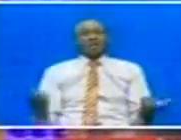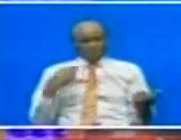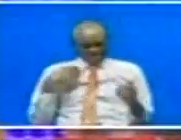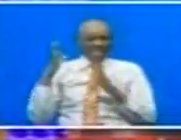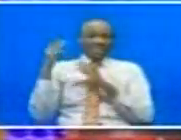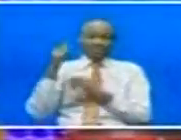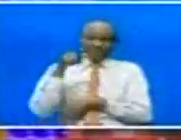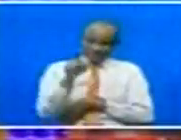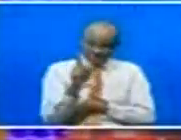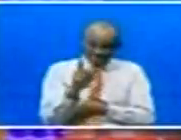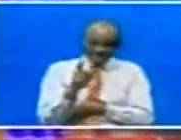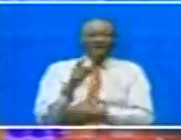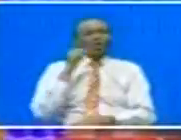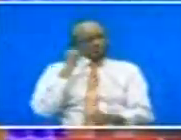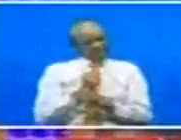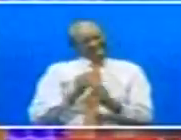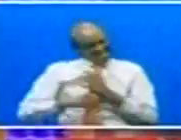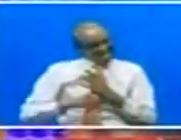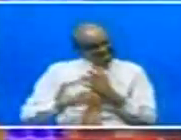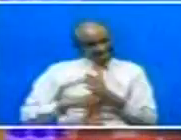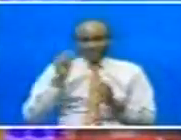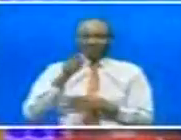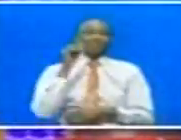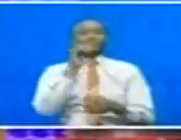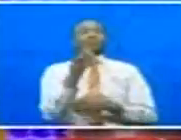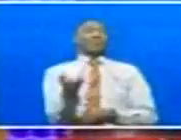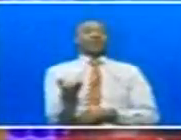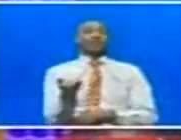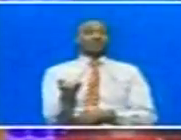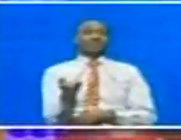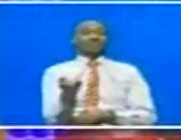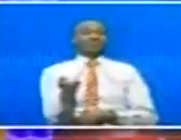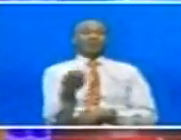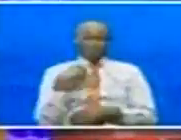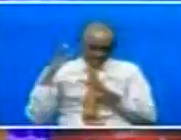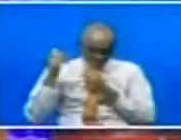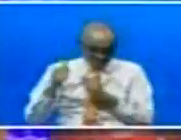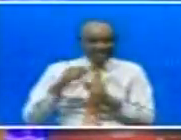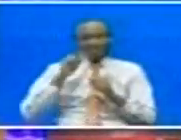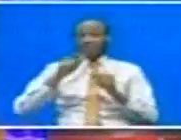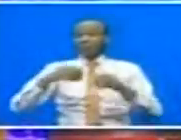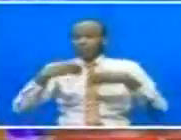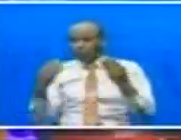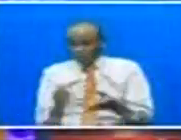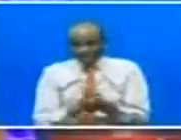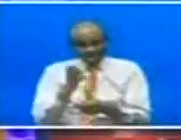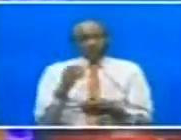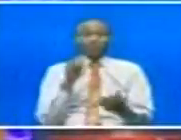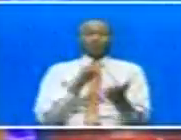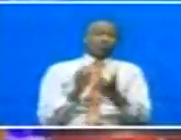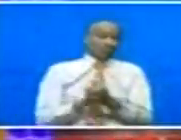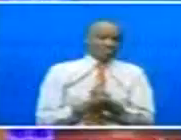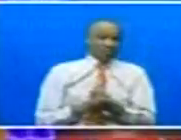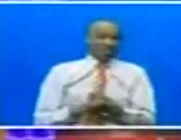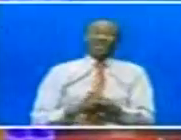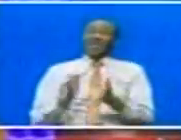expect hard work to be entrenched. I expect productivity to be entrenched.